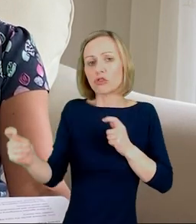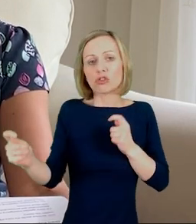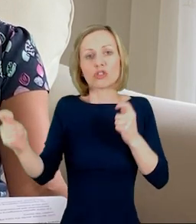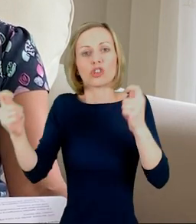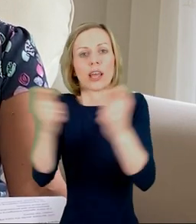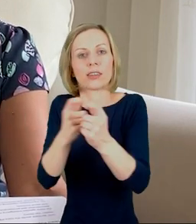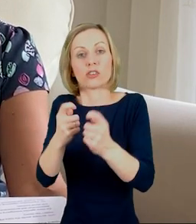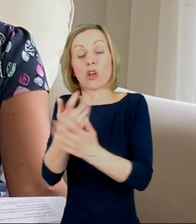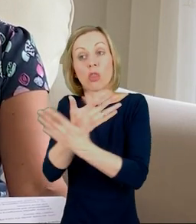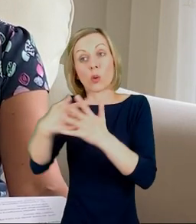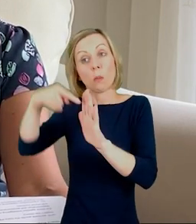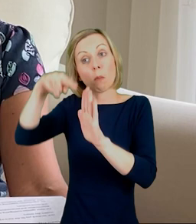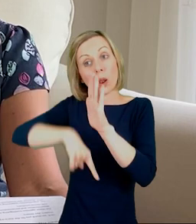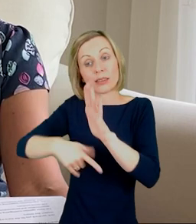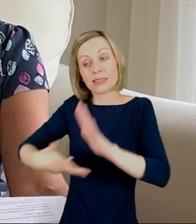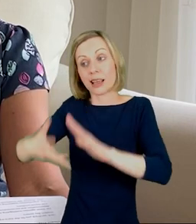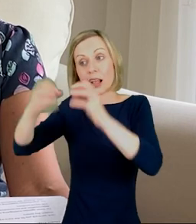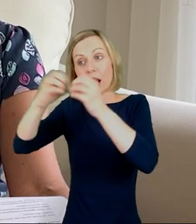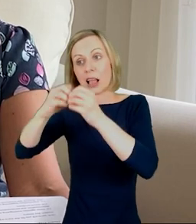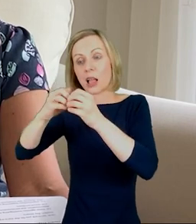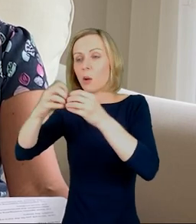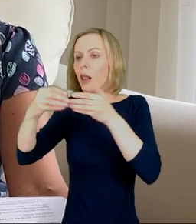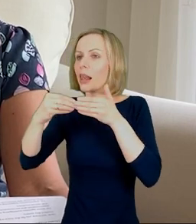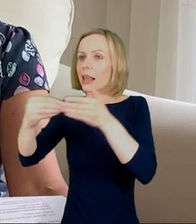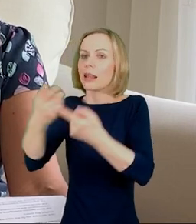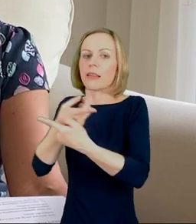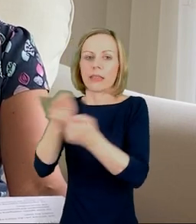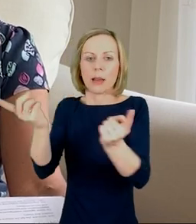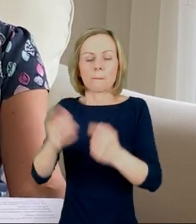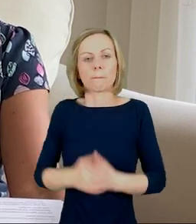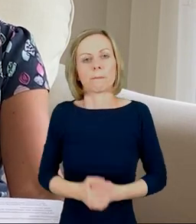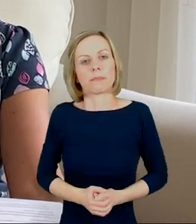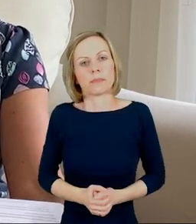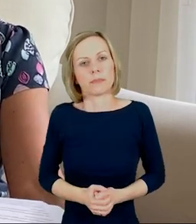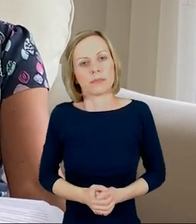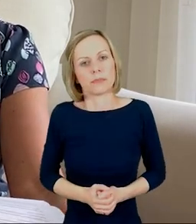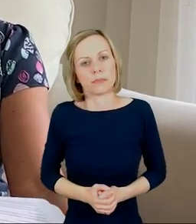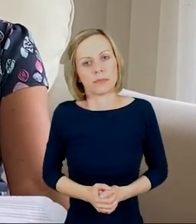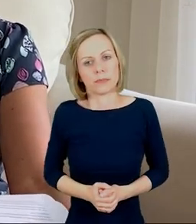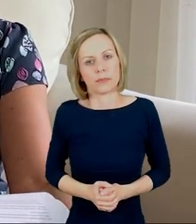government policymakers and lead them. Amen. Amen.